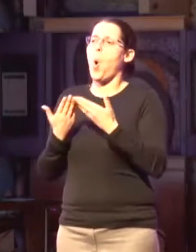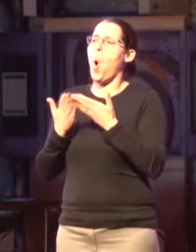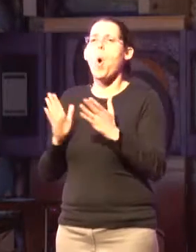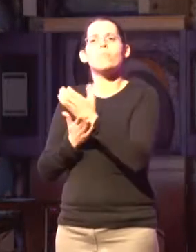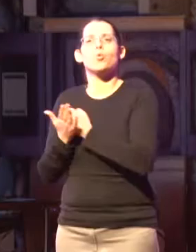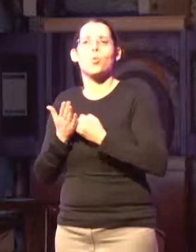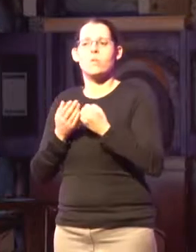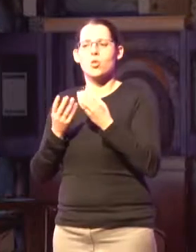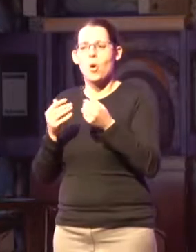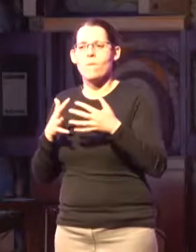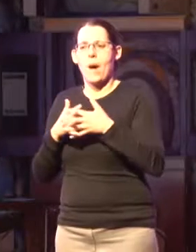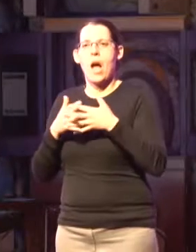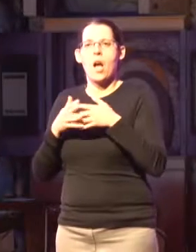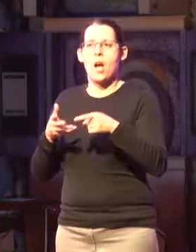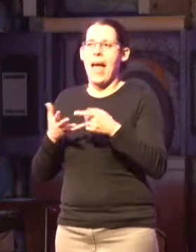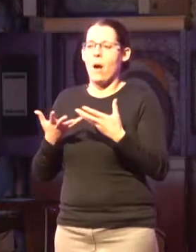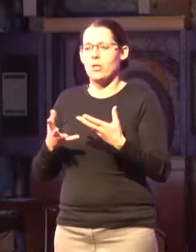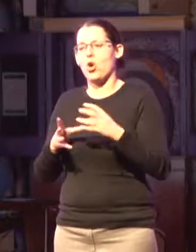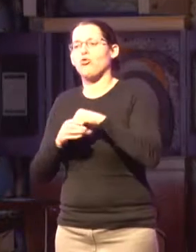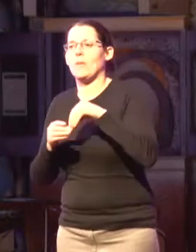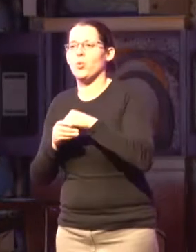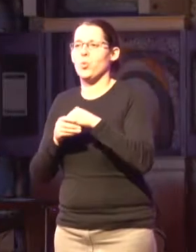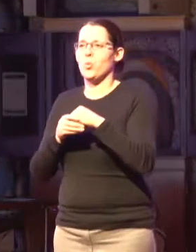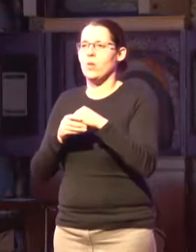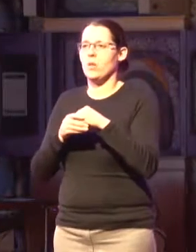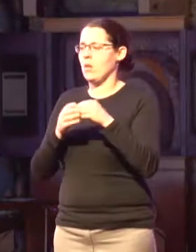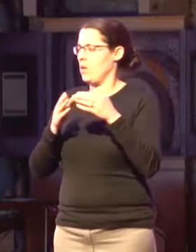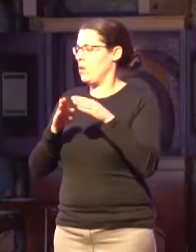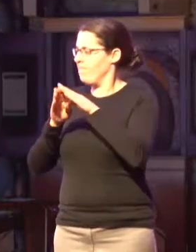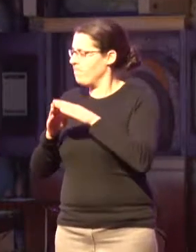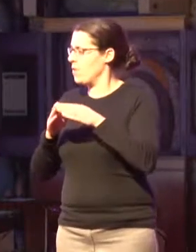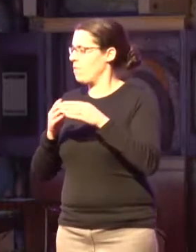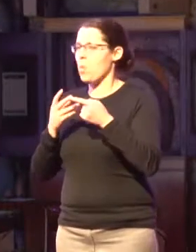the intellectual commons. And the nominees are